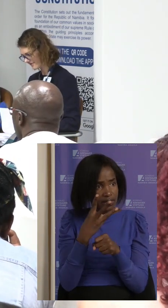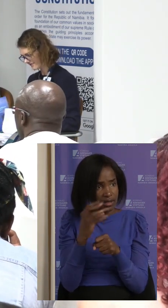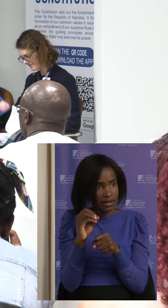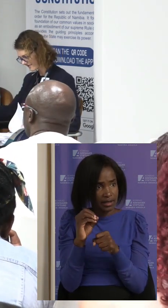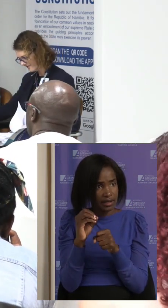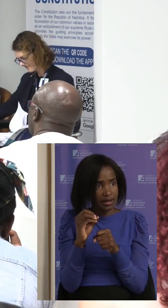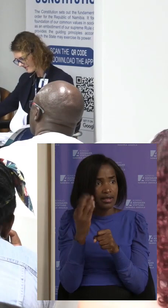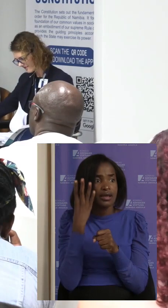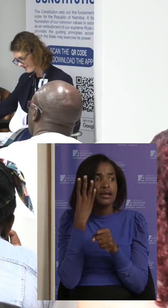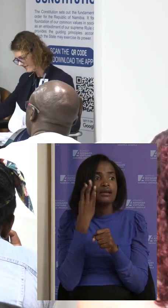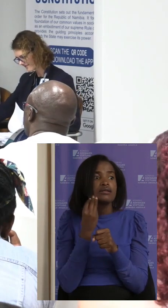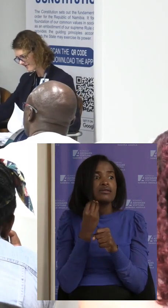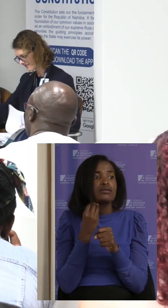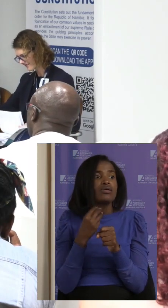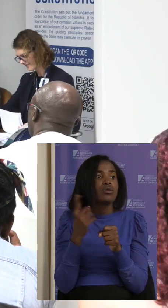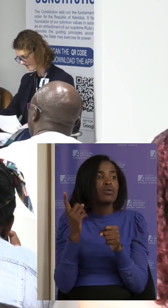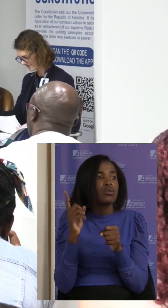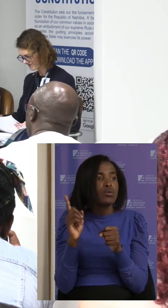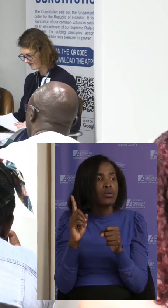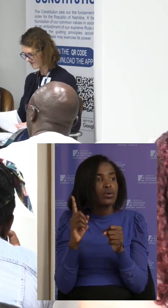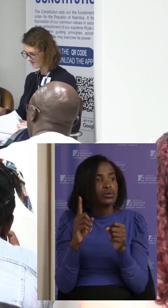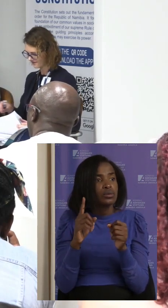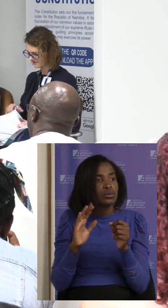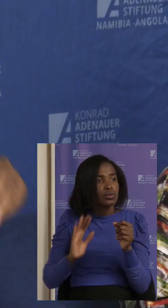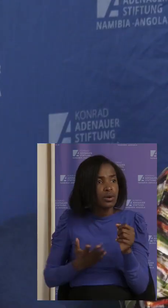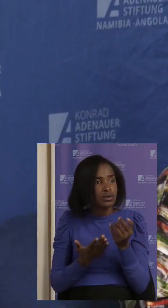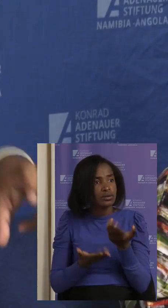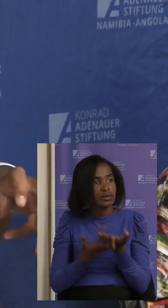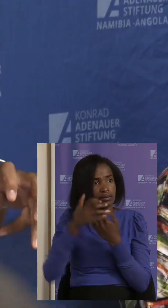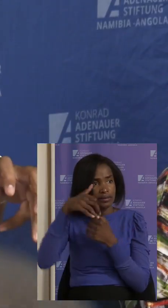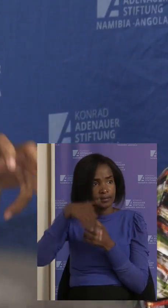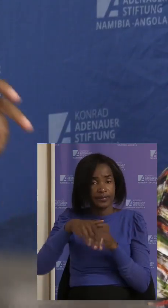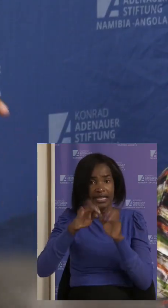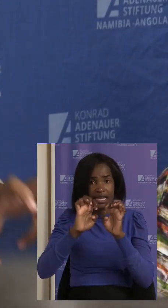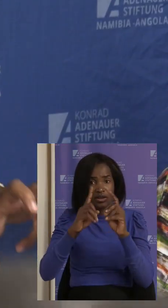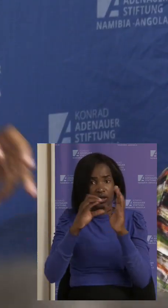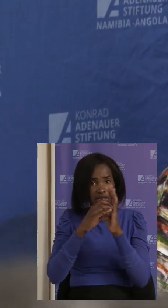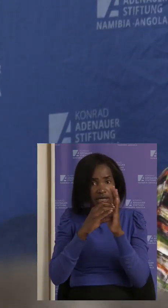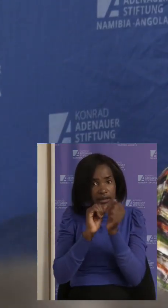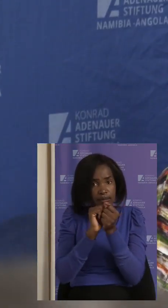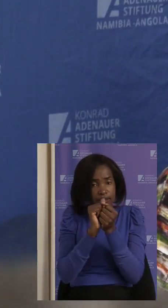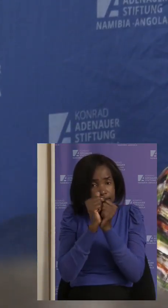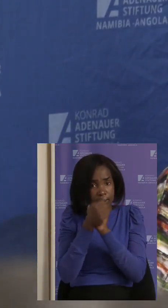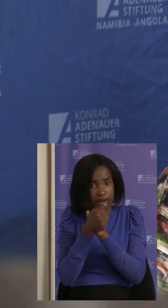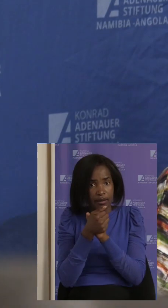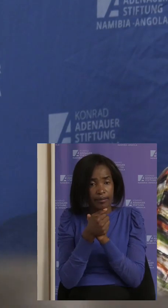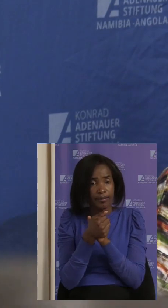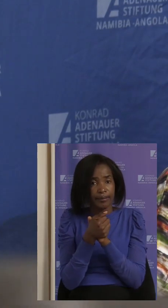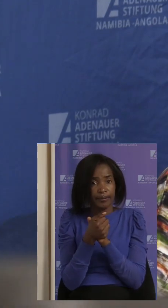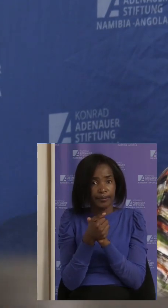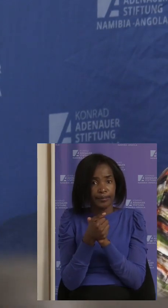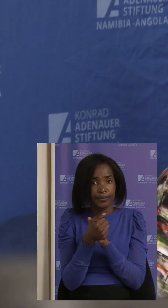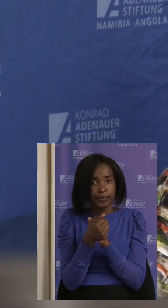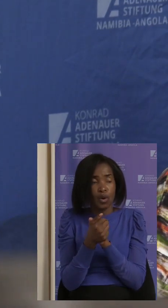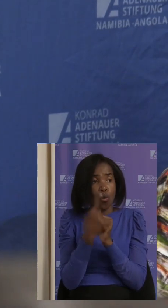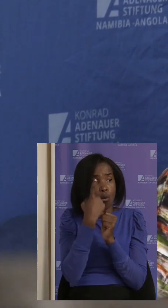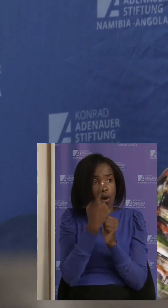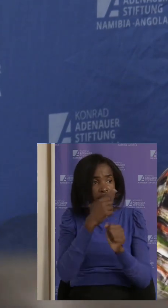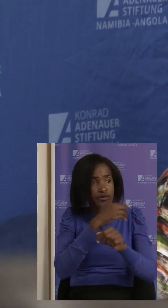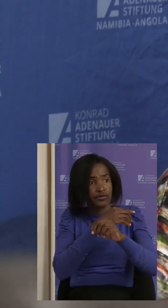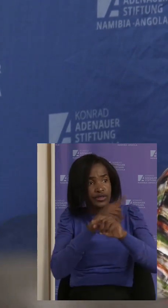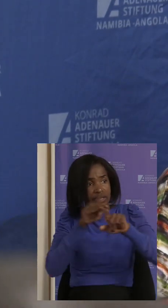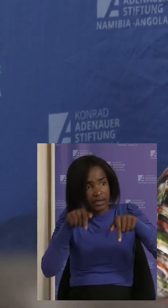experience in terms of what we want to take Namibia to. The Education Act should become one of the crucial instruments